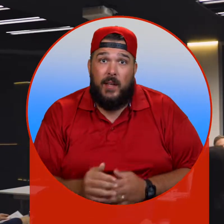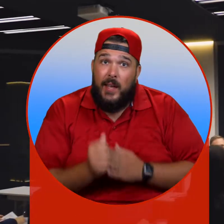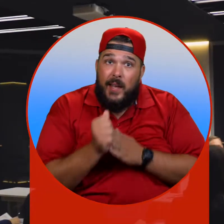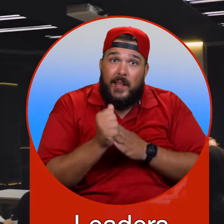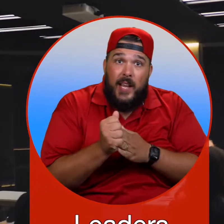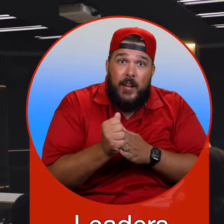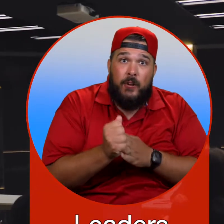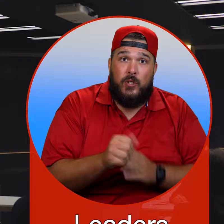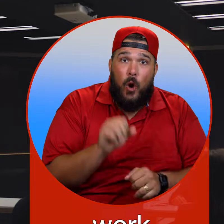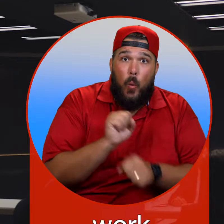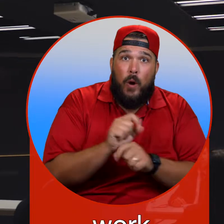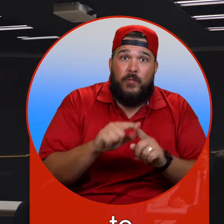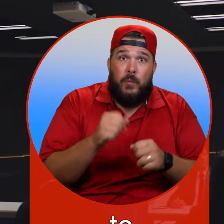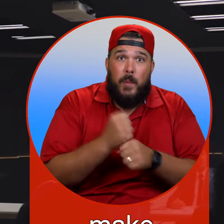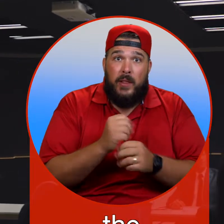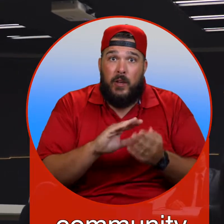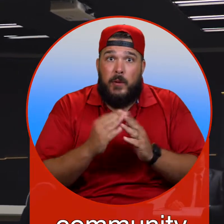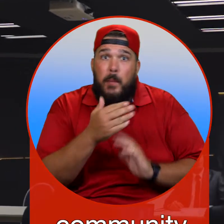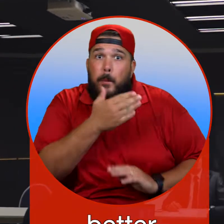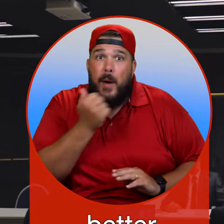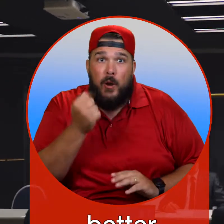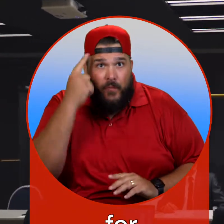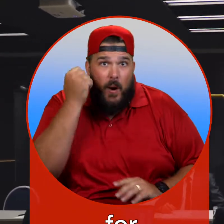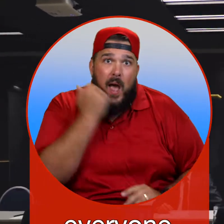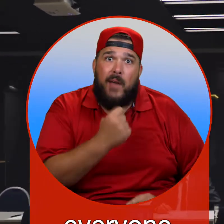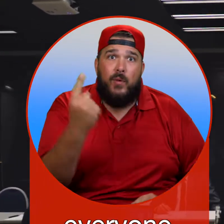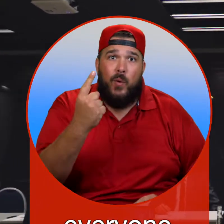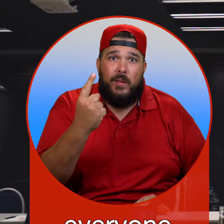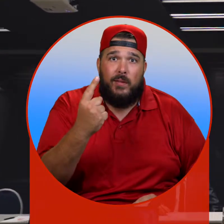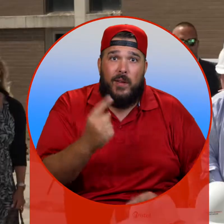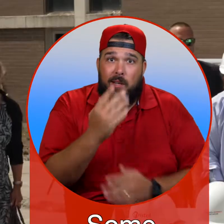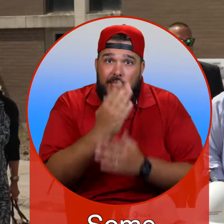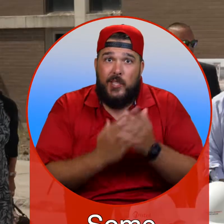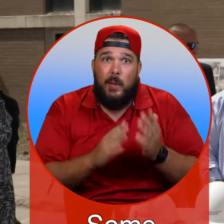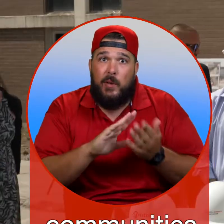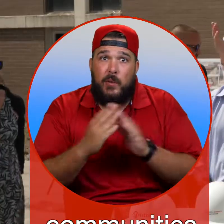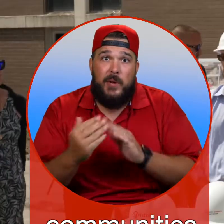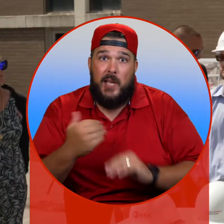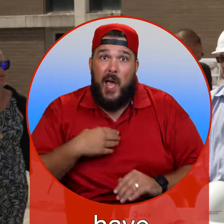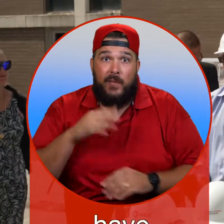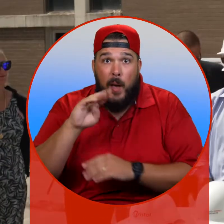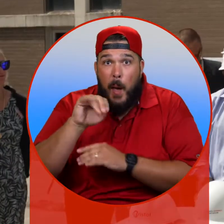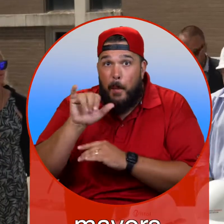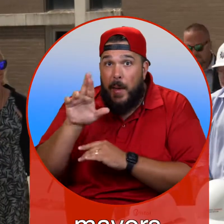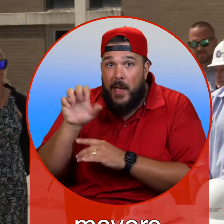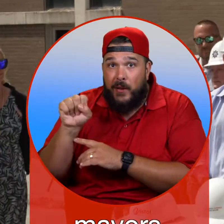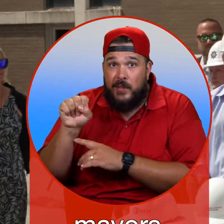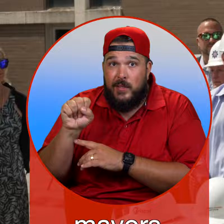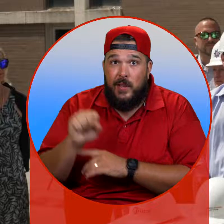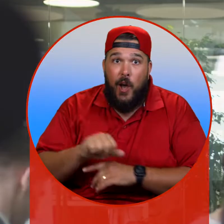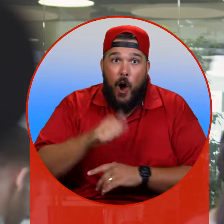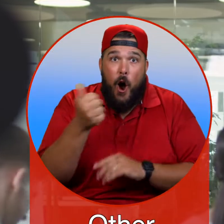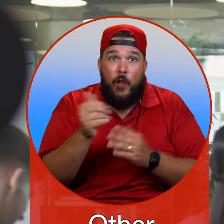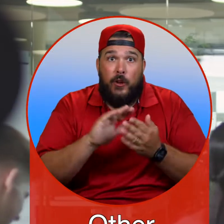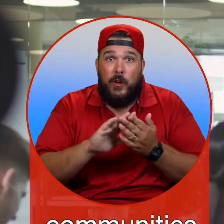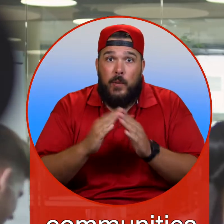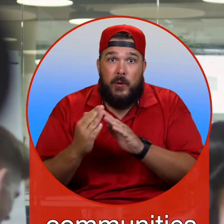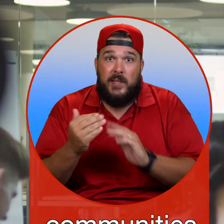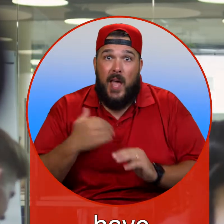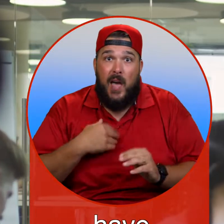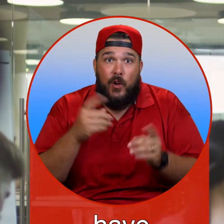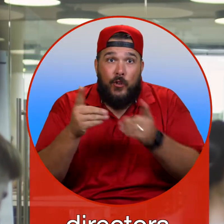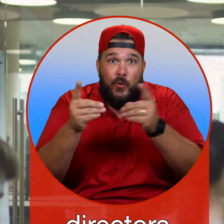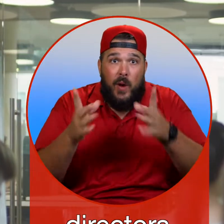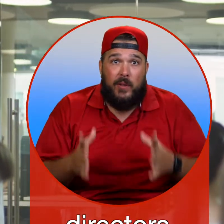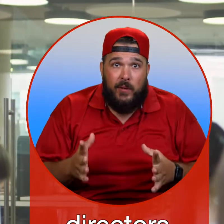leaders. Leaders work to make the community better for everyone. Some communities have mayors, other